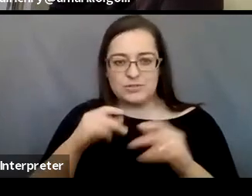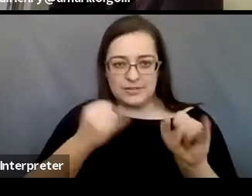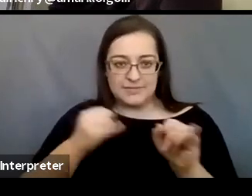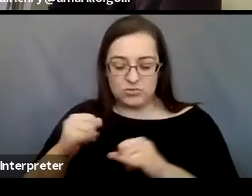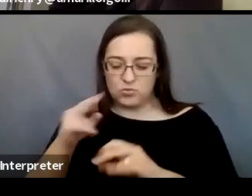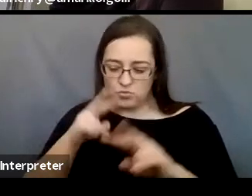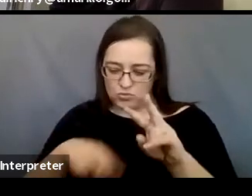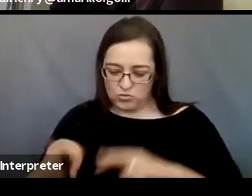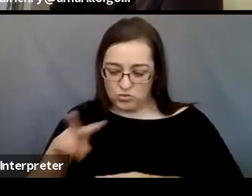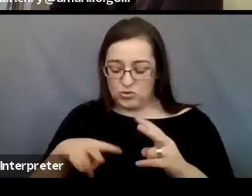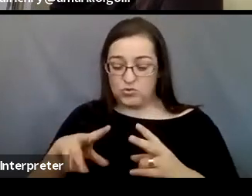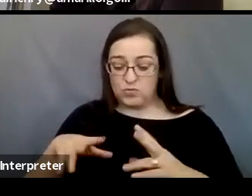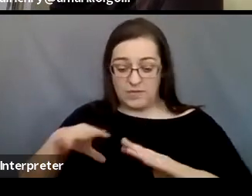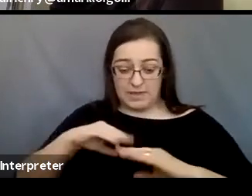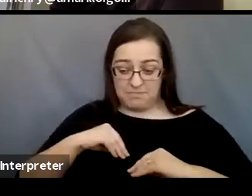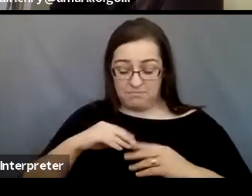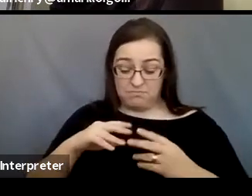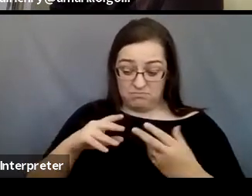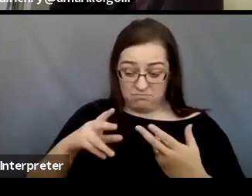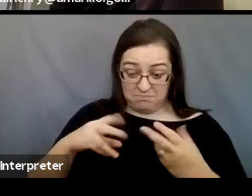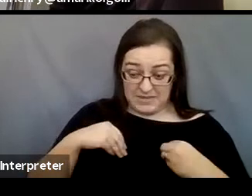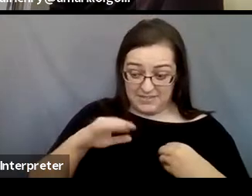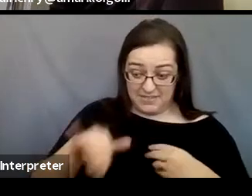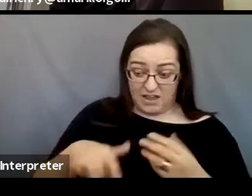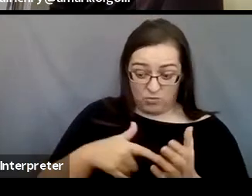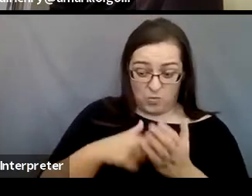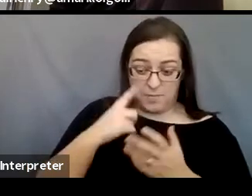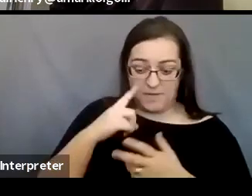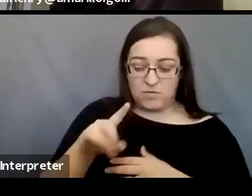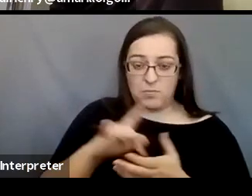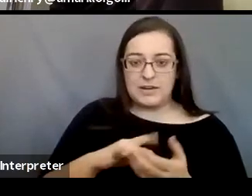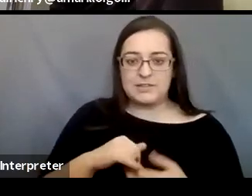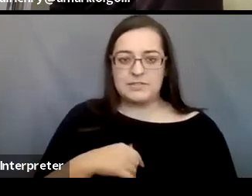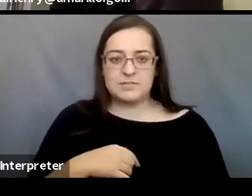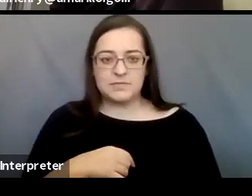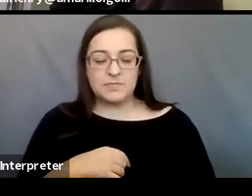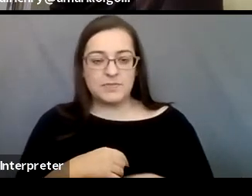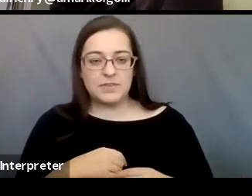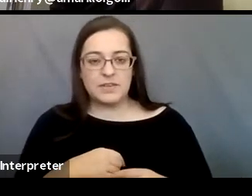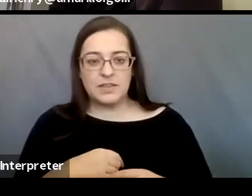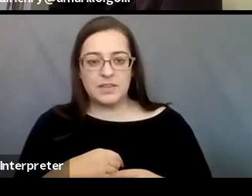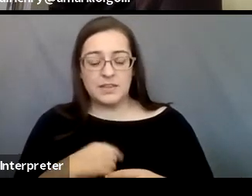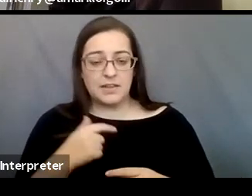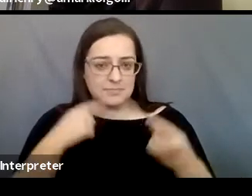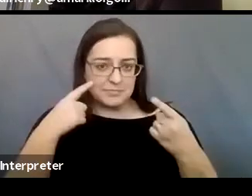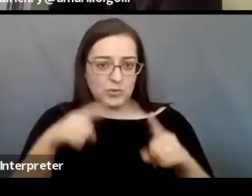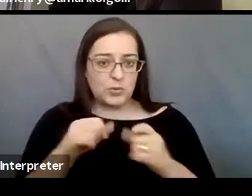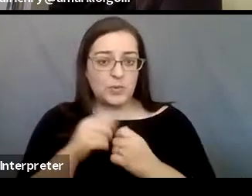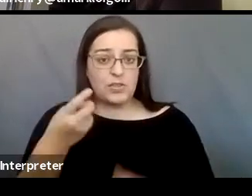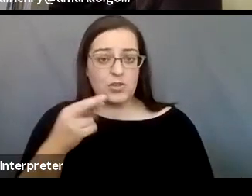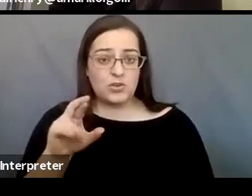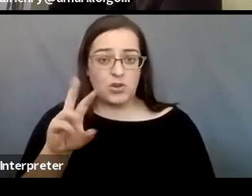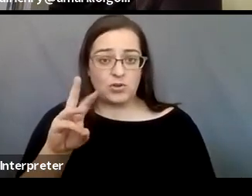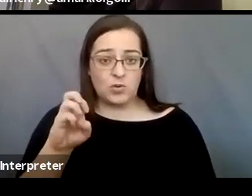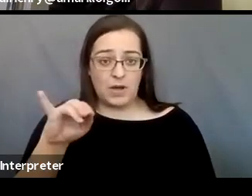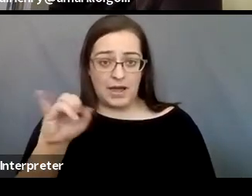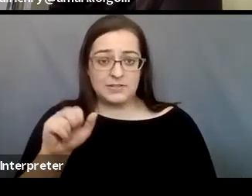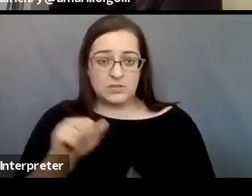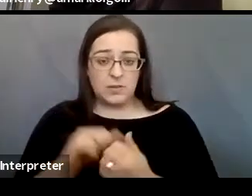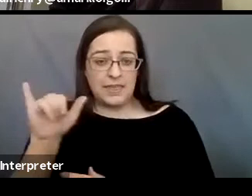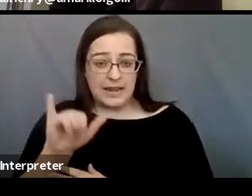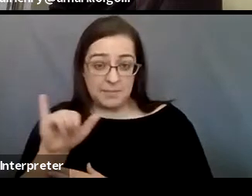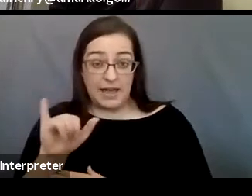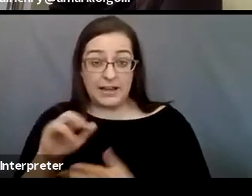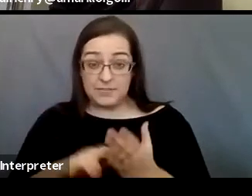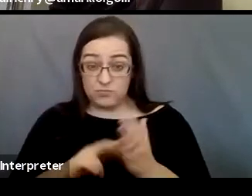making sure they meet the criteria for administration. I think, yeah, I mean, I agree with Dr. Weiss on the antibody, that's correct. But if